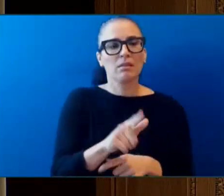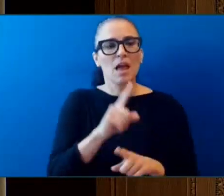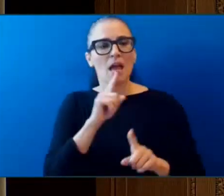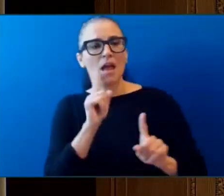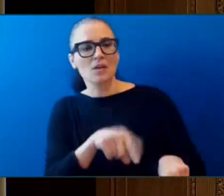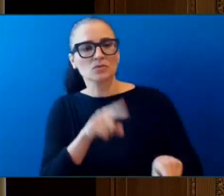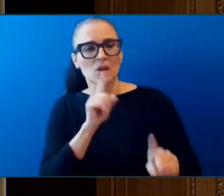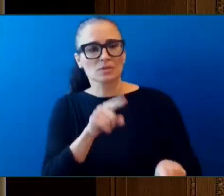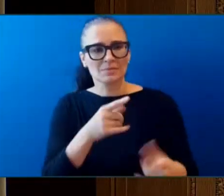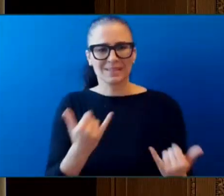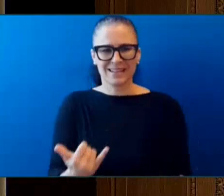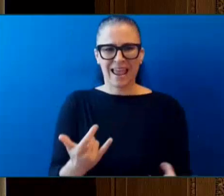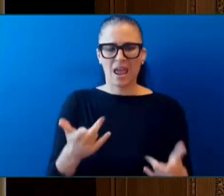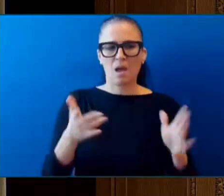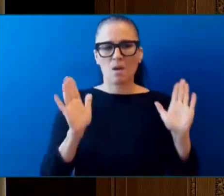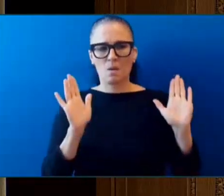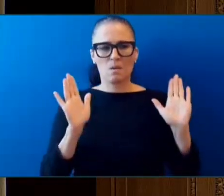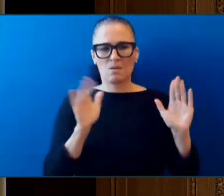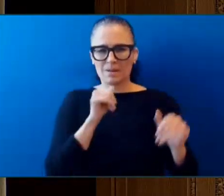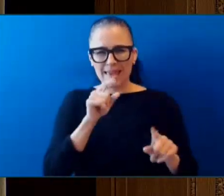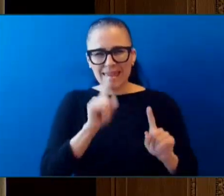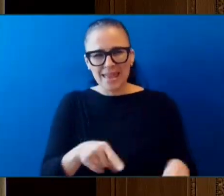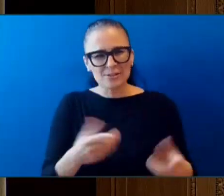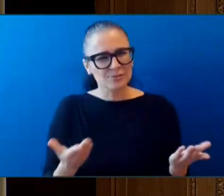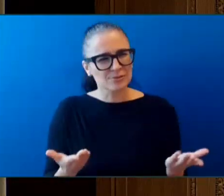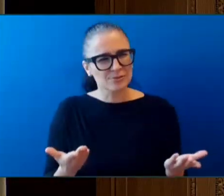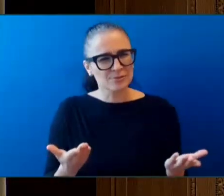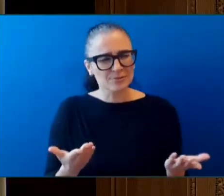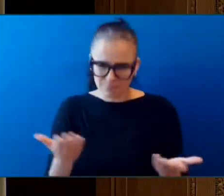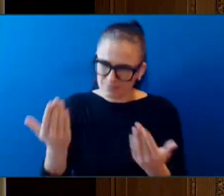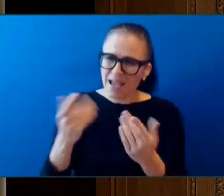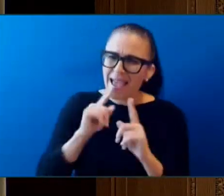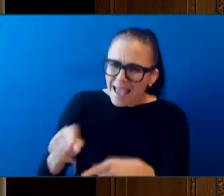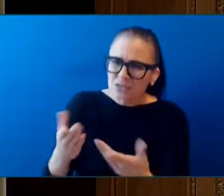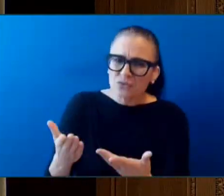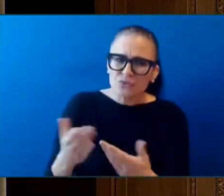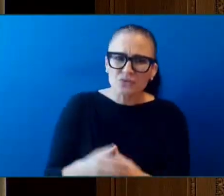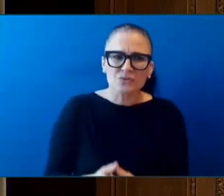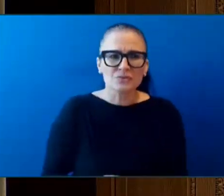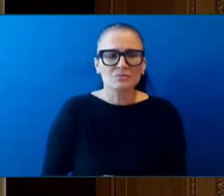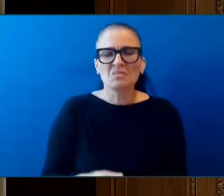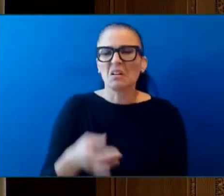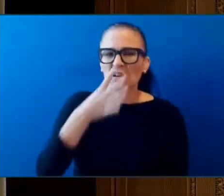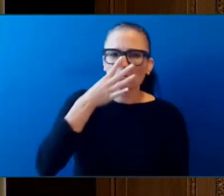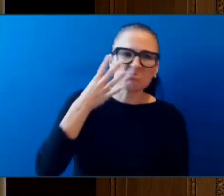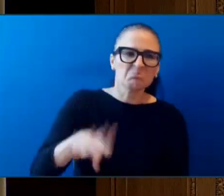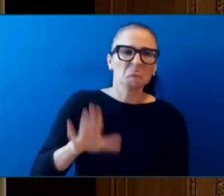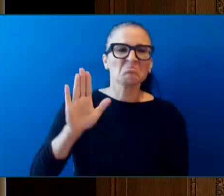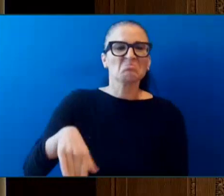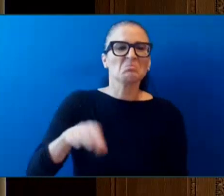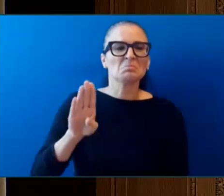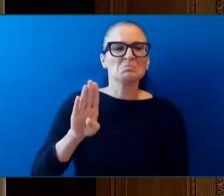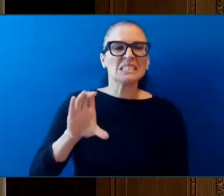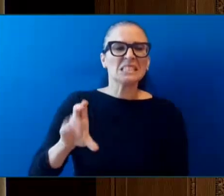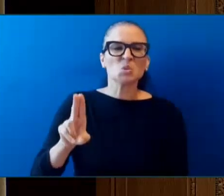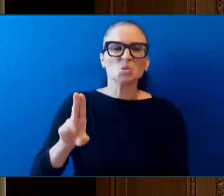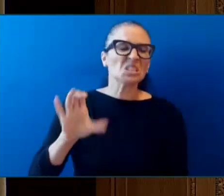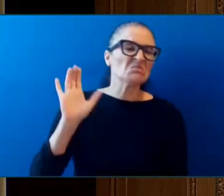create a slush fund, or is he going to do the right thing and respect ratepayers in British Columbia and respect the